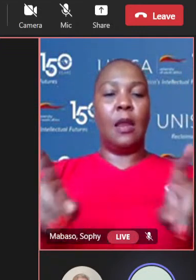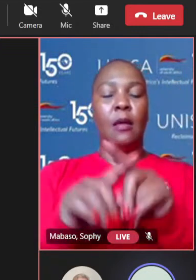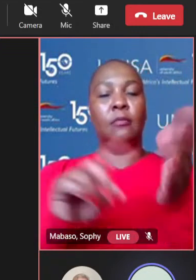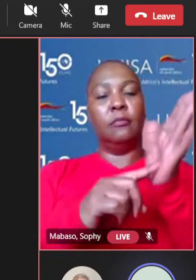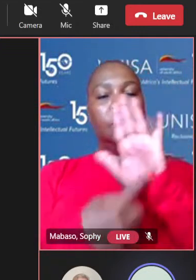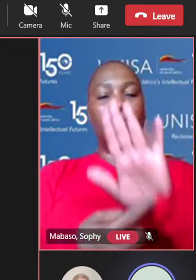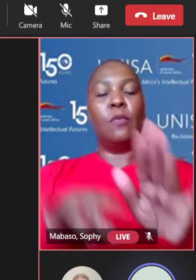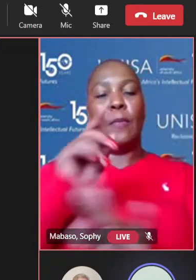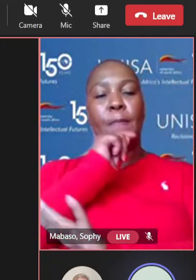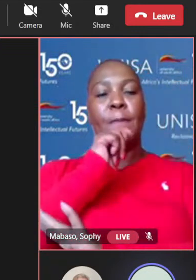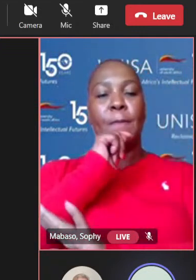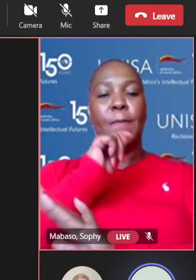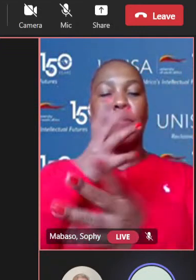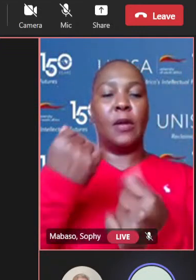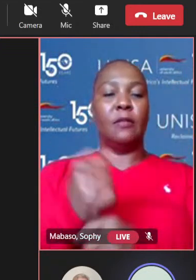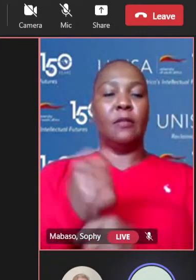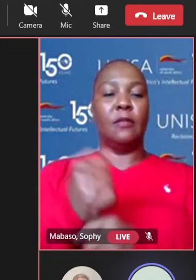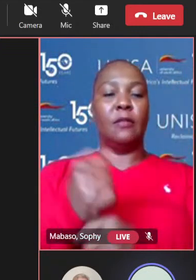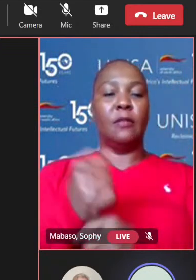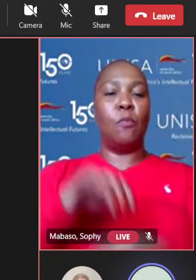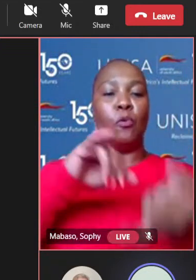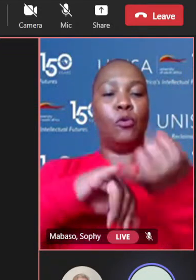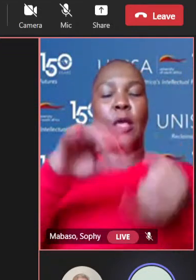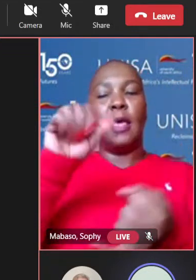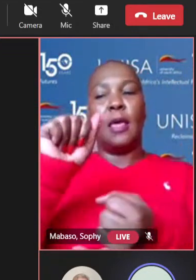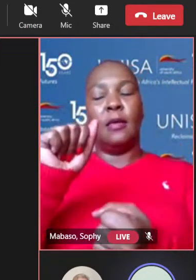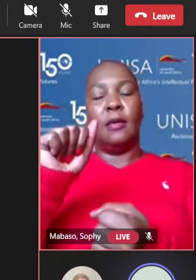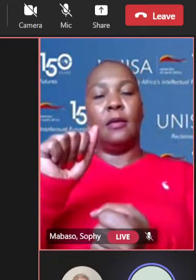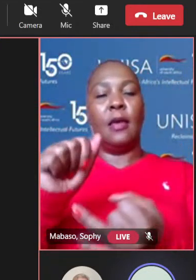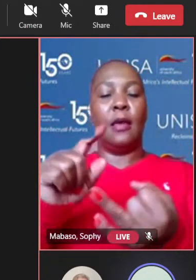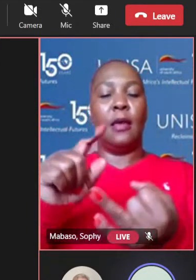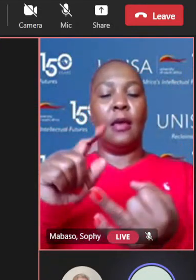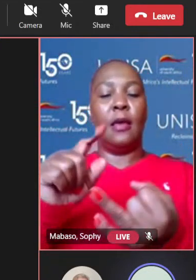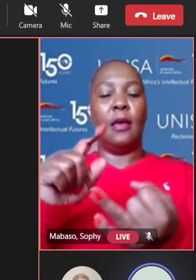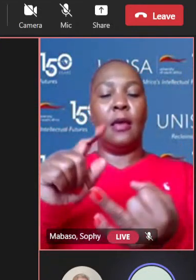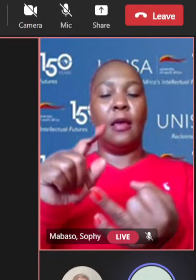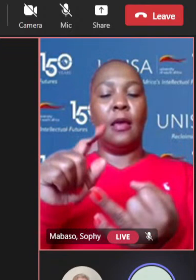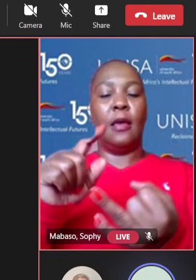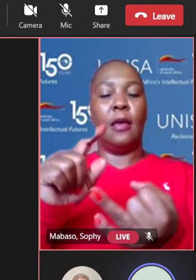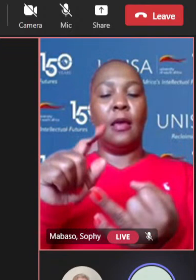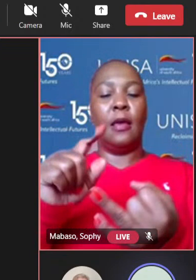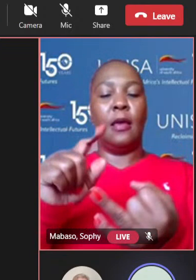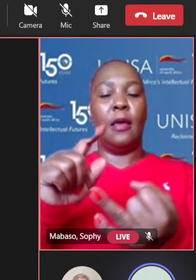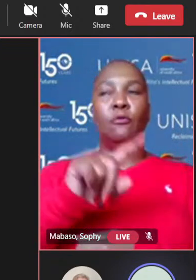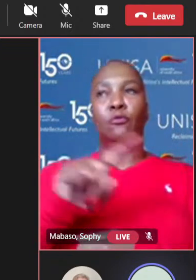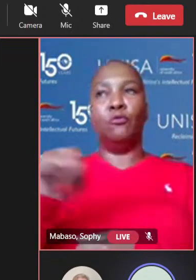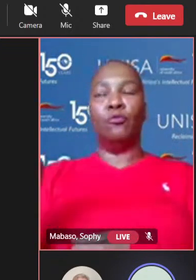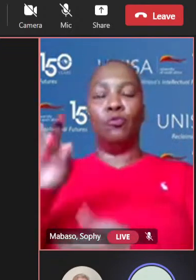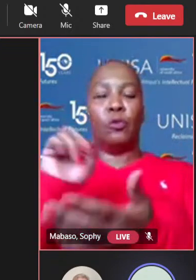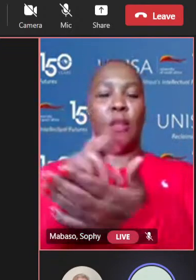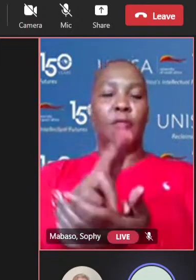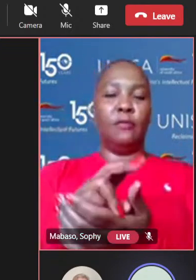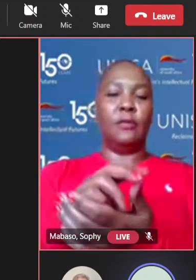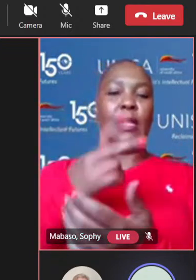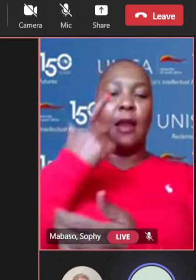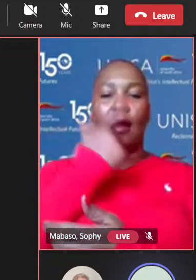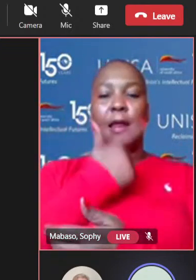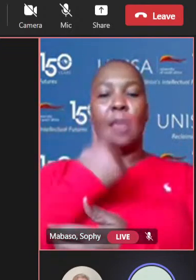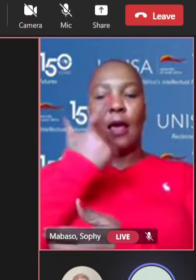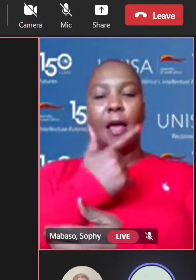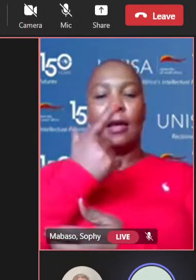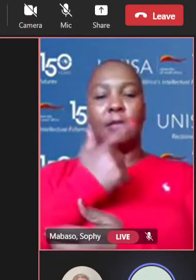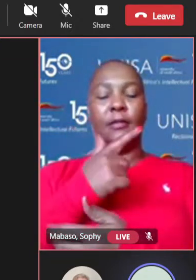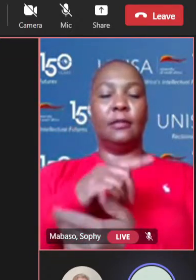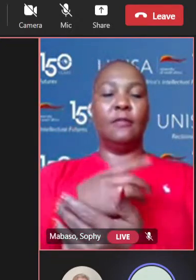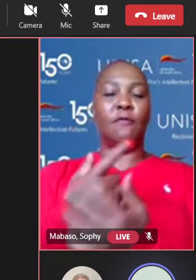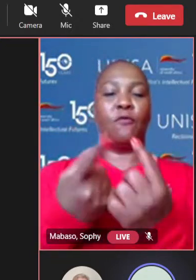I have module A and module B, okay, from 8 to 12. Then I have lunch from 12 to 1. After lunch, from 1 to